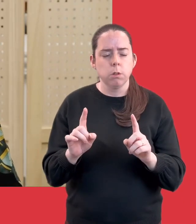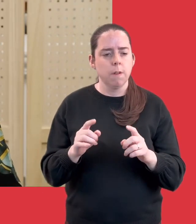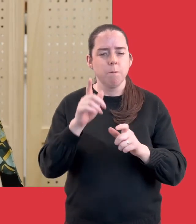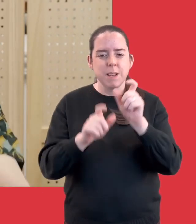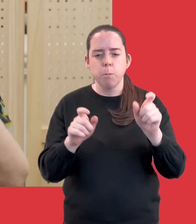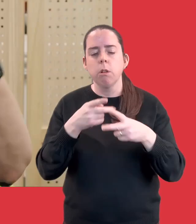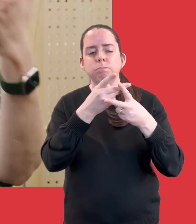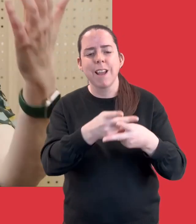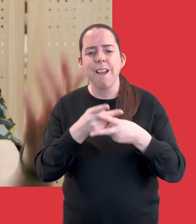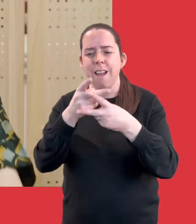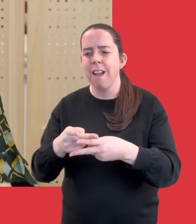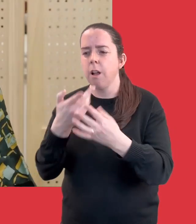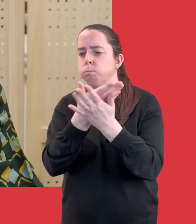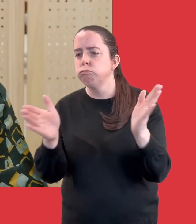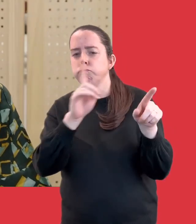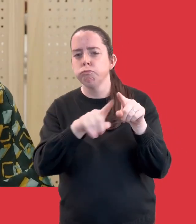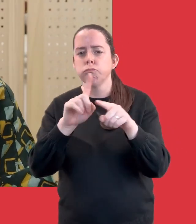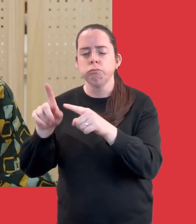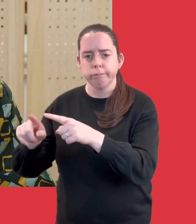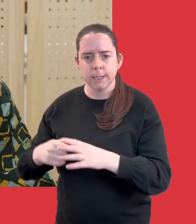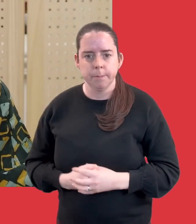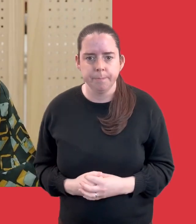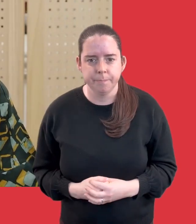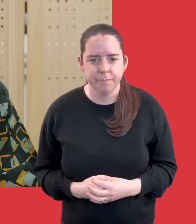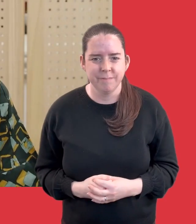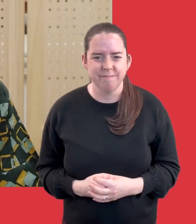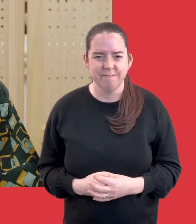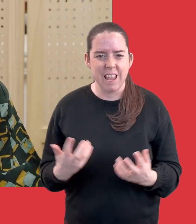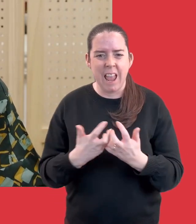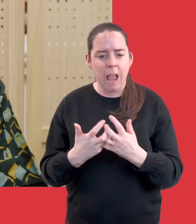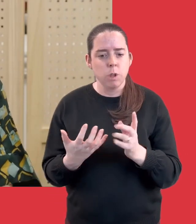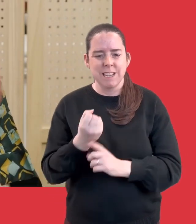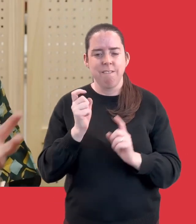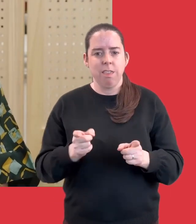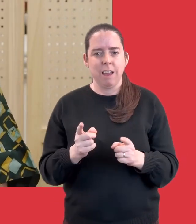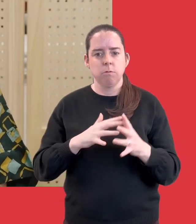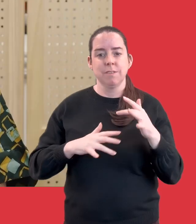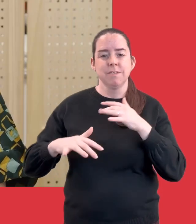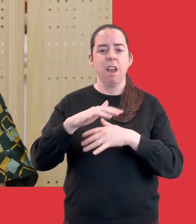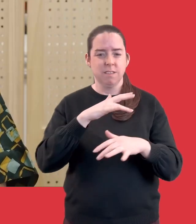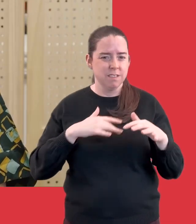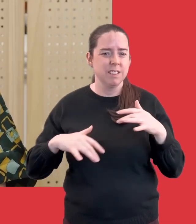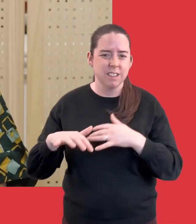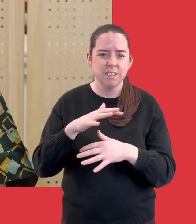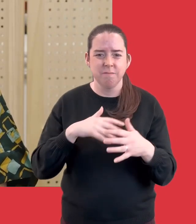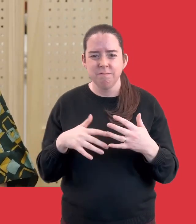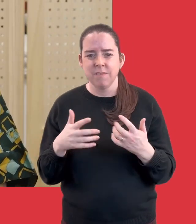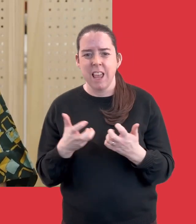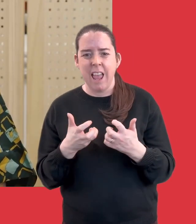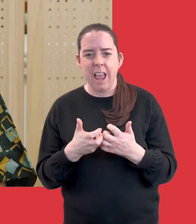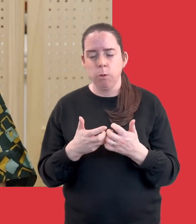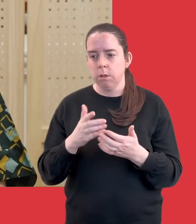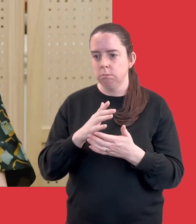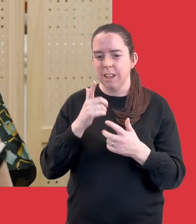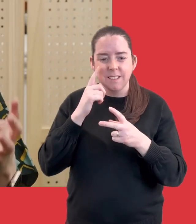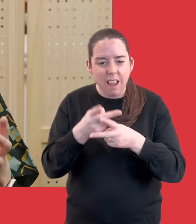care actually for a range of people, and how we're going to do that in society, and how we're going to do